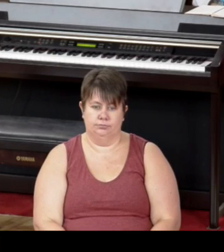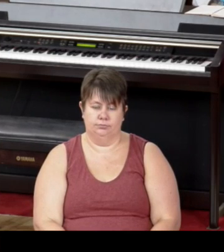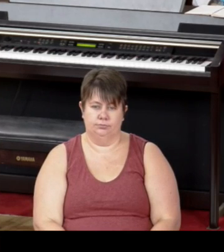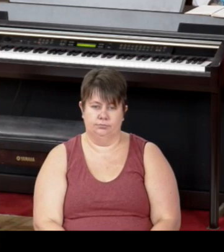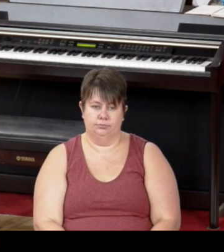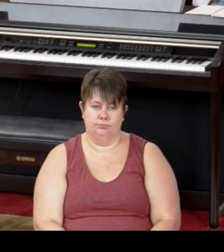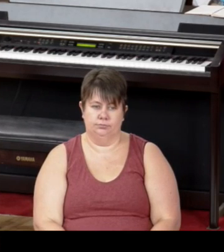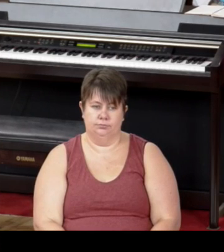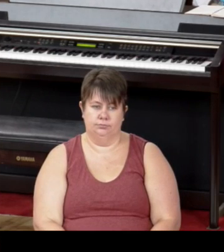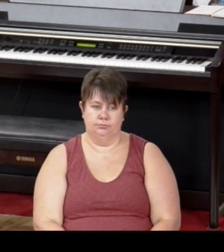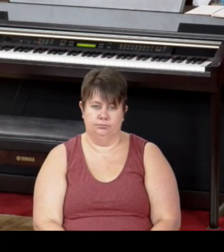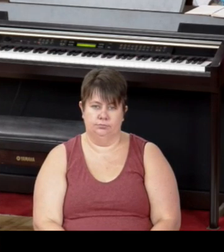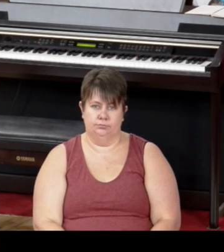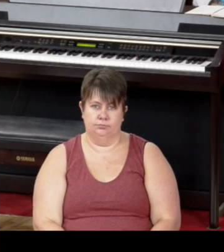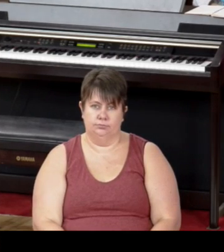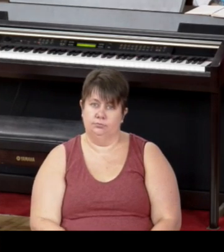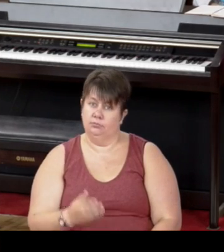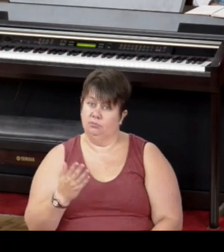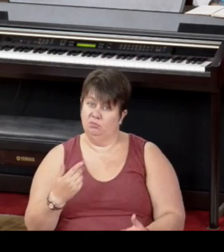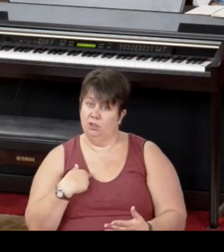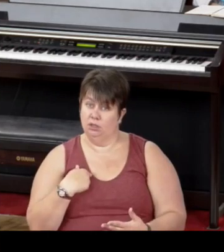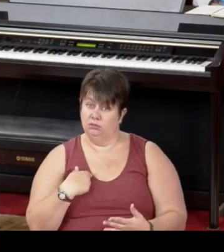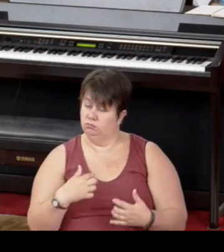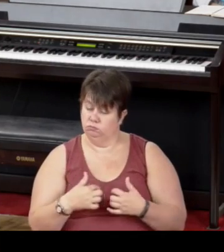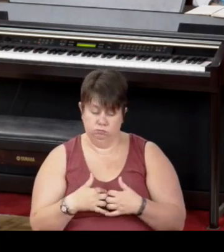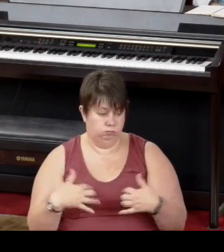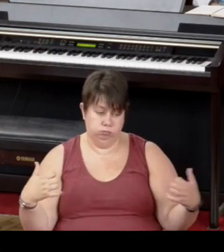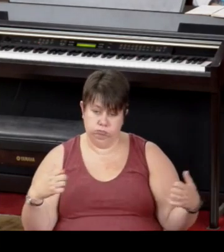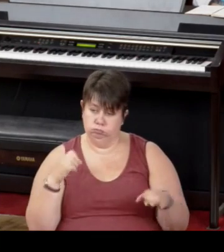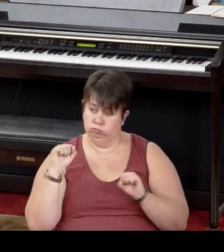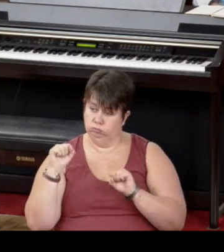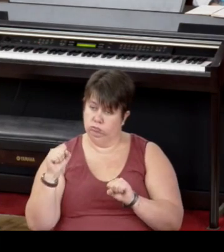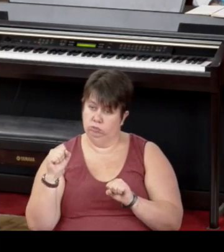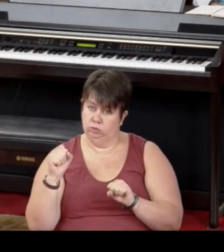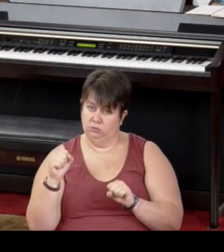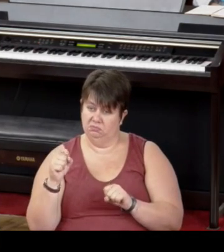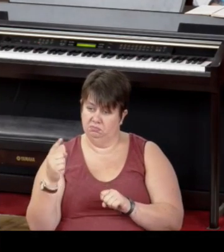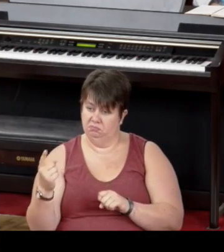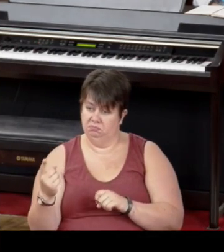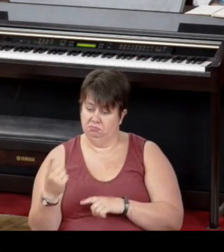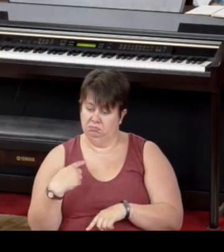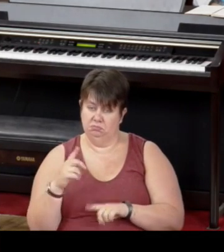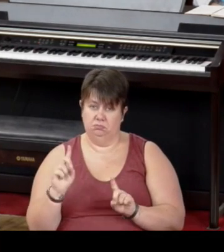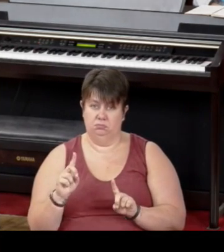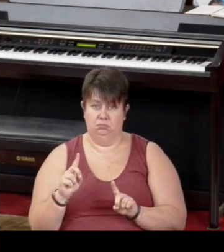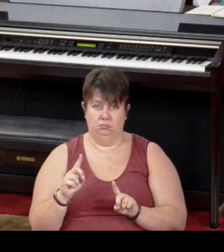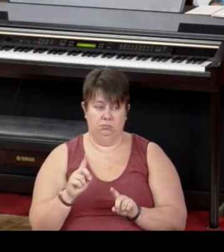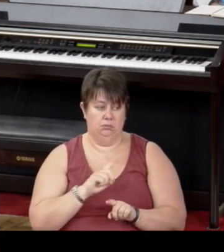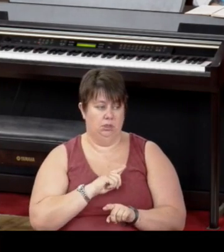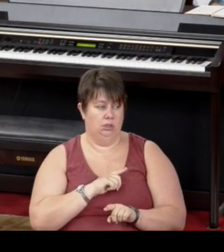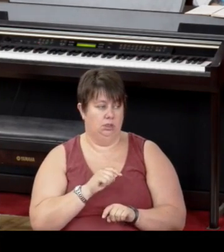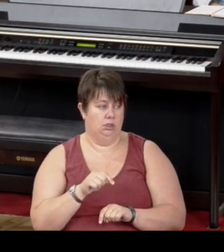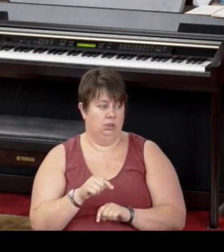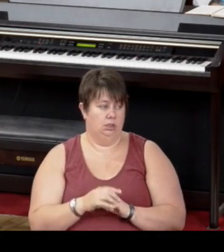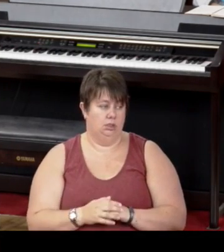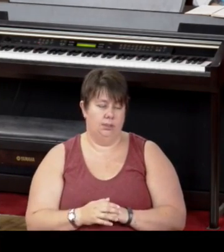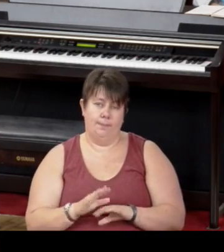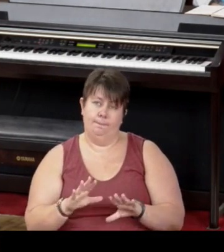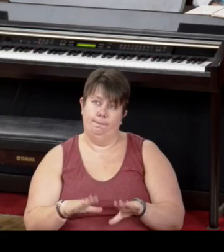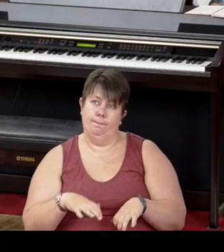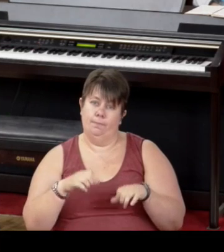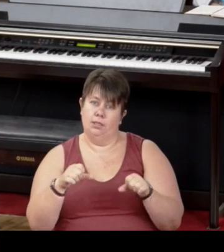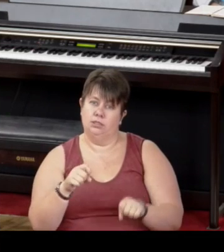Now, I would disagree with his view, because as the verses that we shared in just at the beginning of this service say, blessed is the